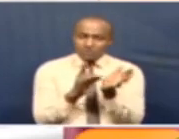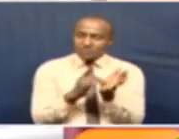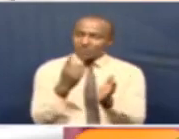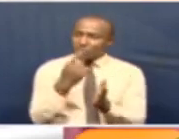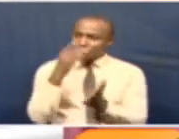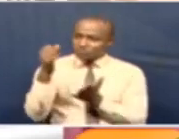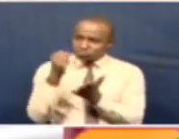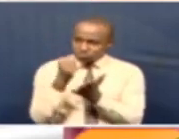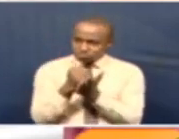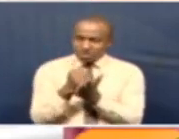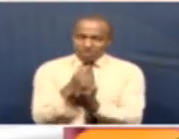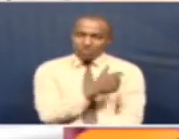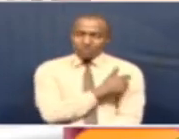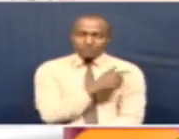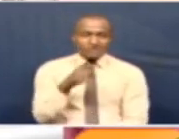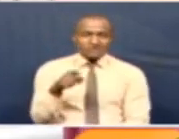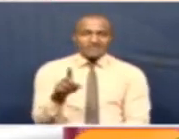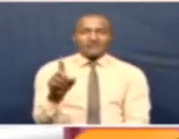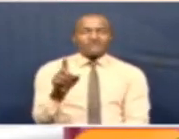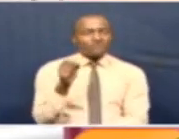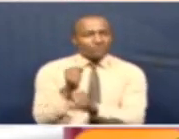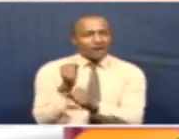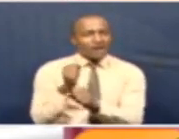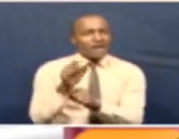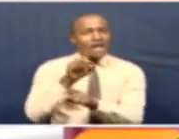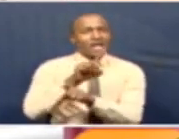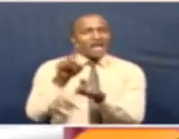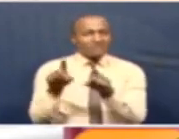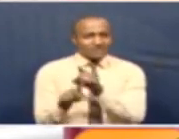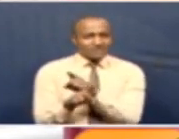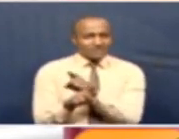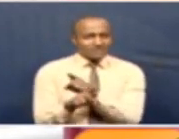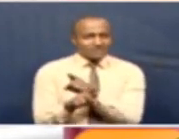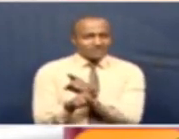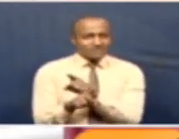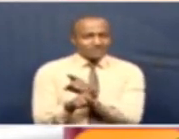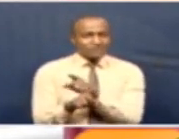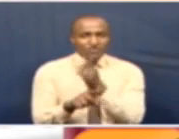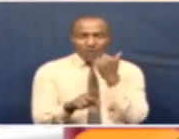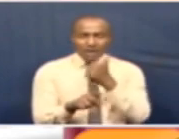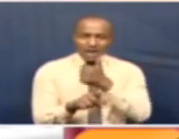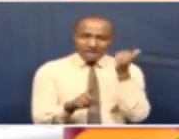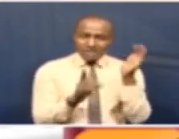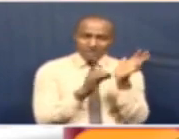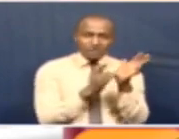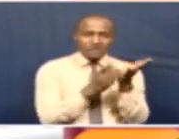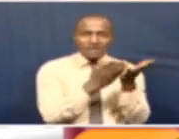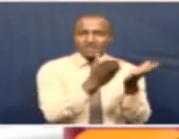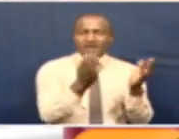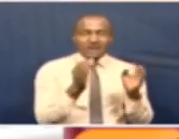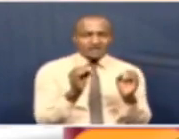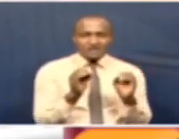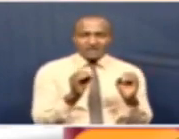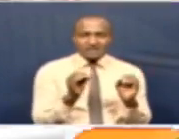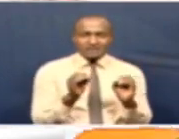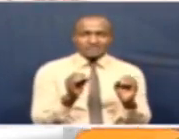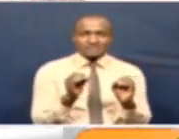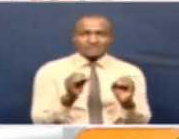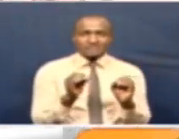employed by the hospital to do all the work that would have been done by all the other doctors, the registrars plus the lecturers in the